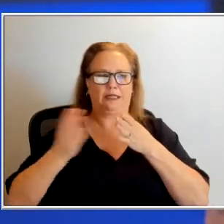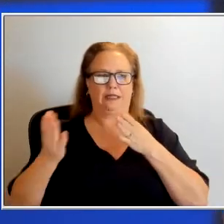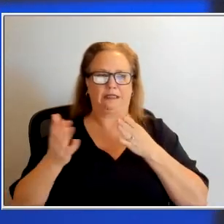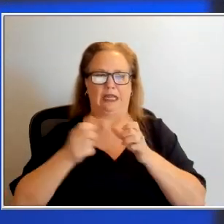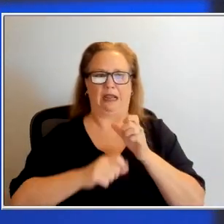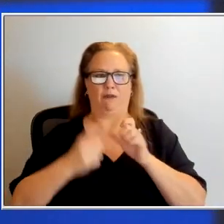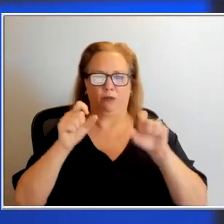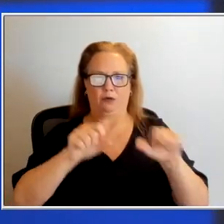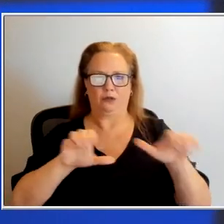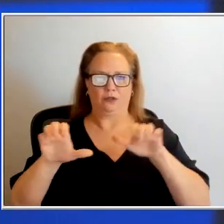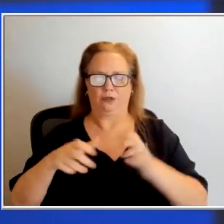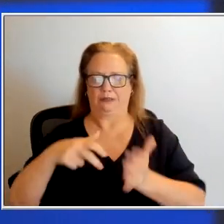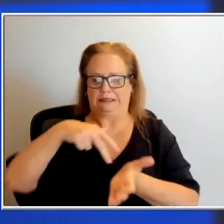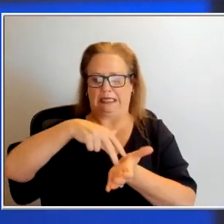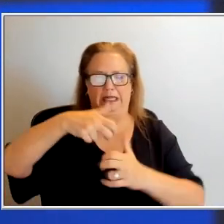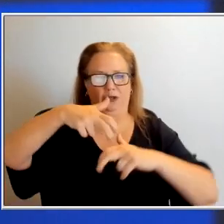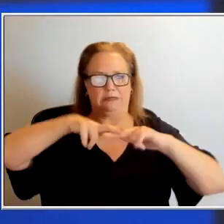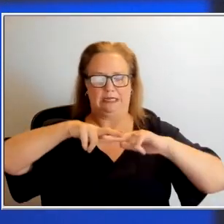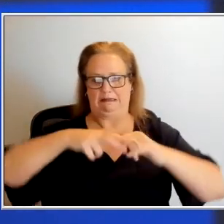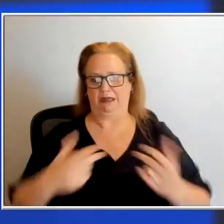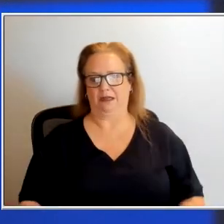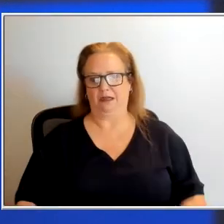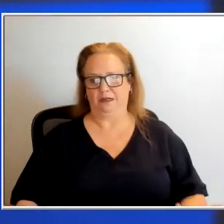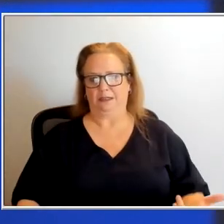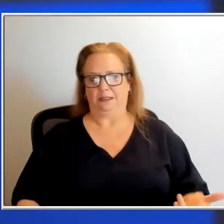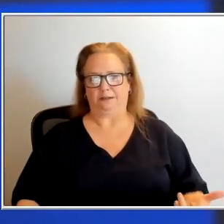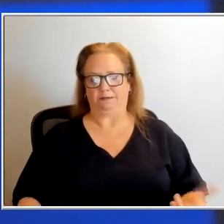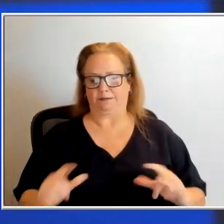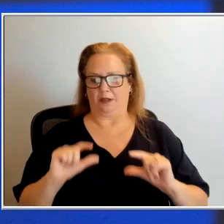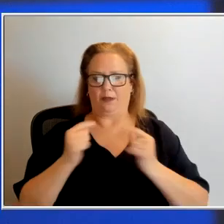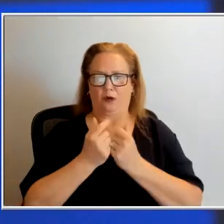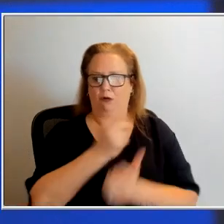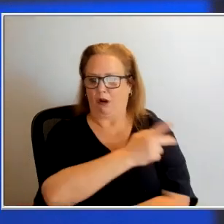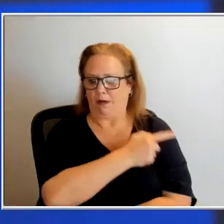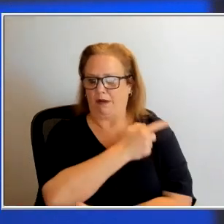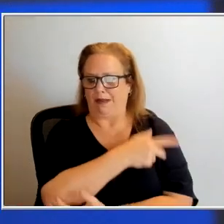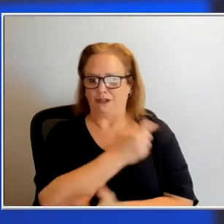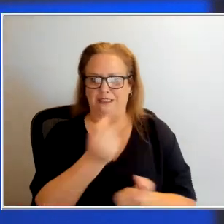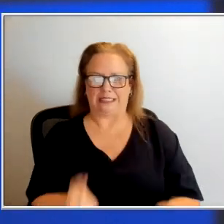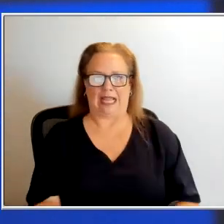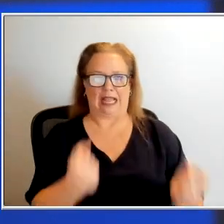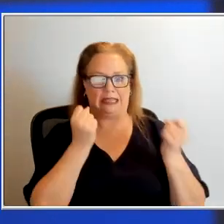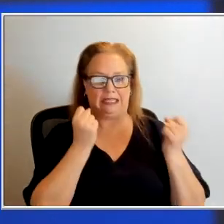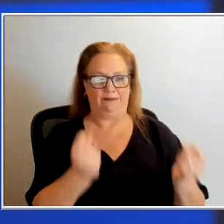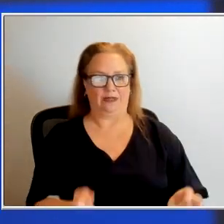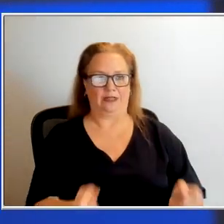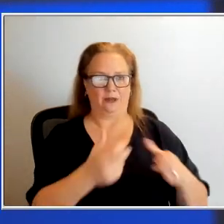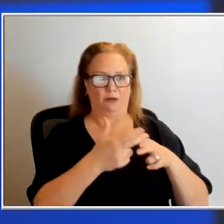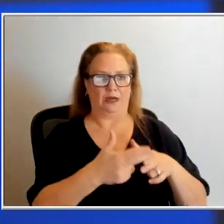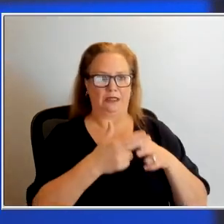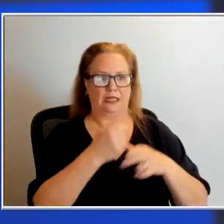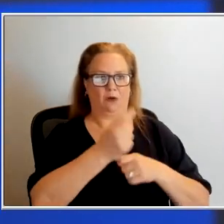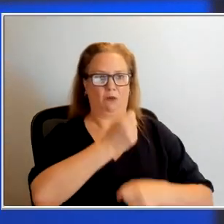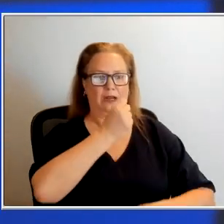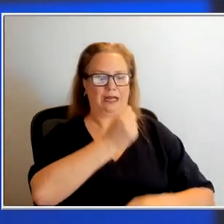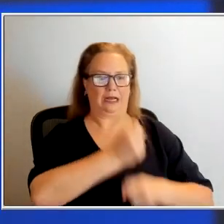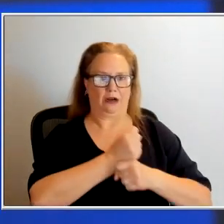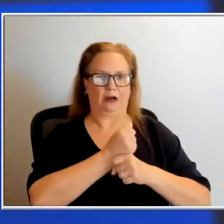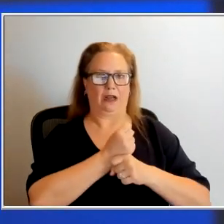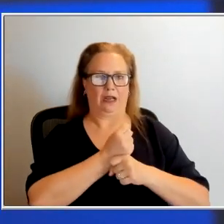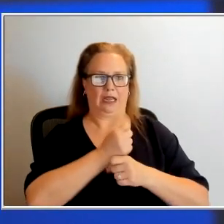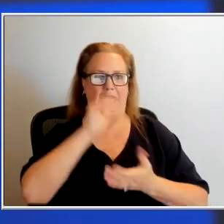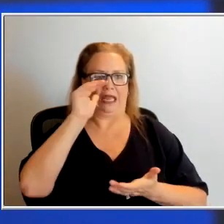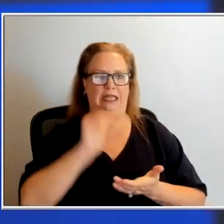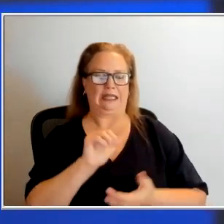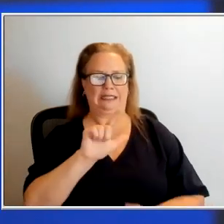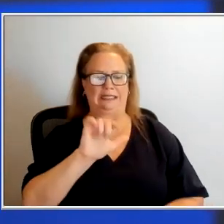either standing or sitting. The group of patients who lifted the weights at 1 year had significantly less